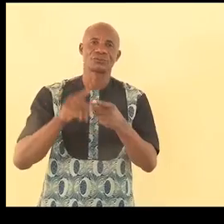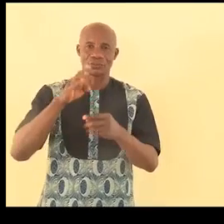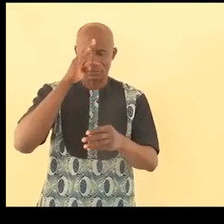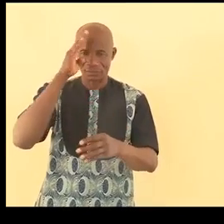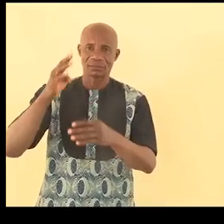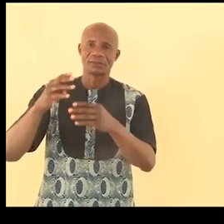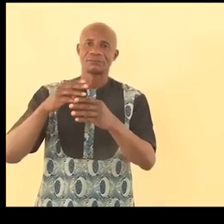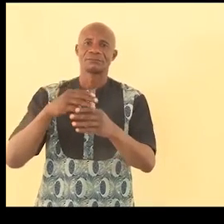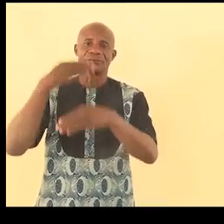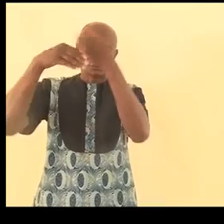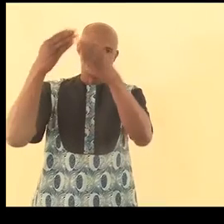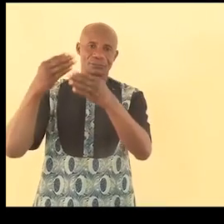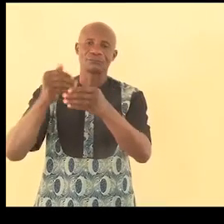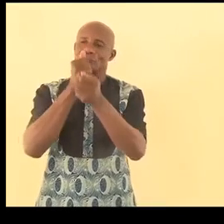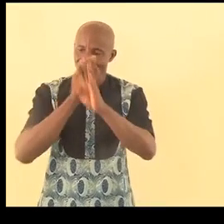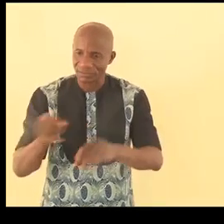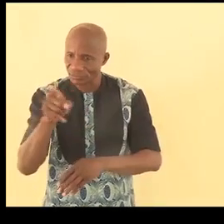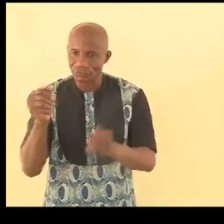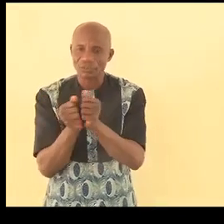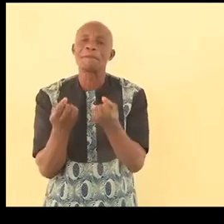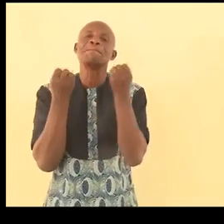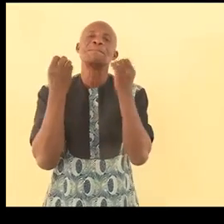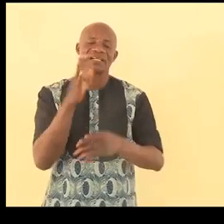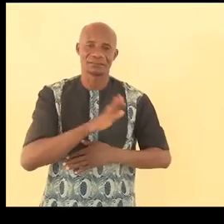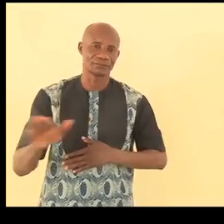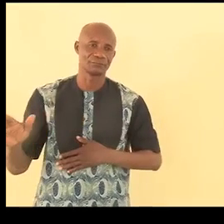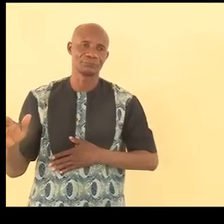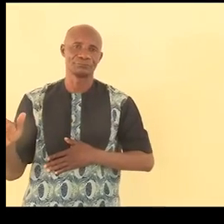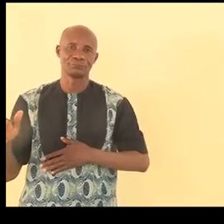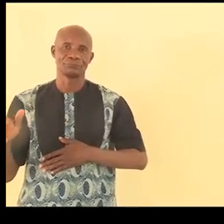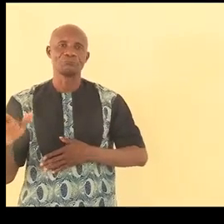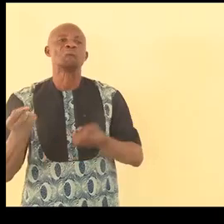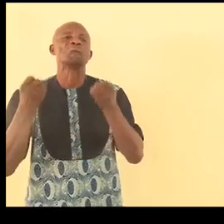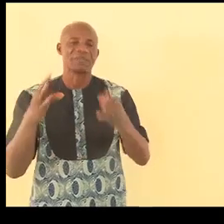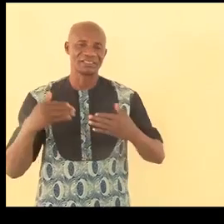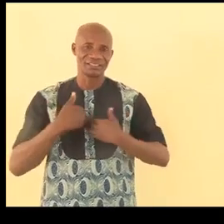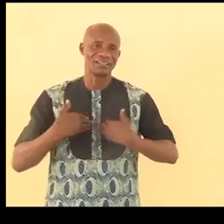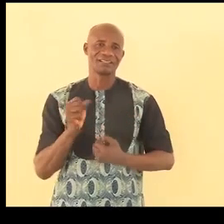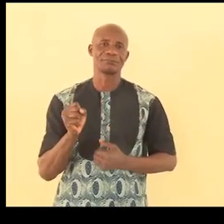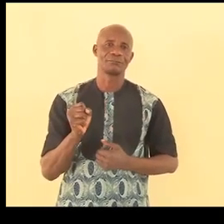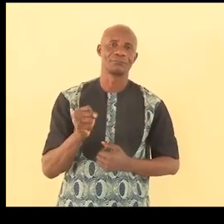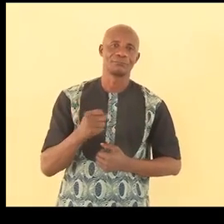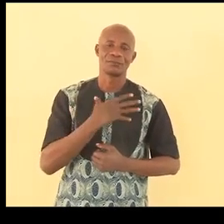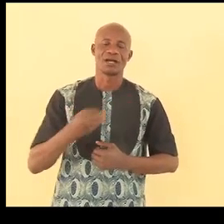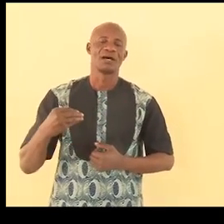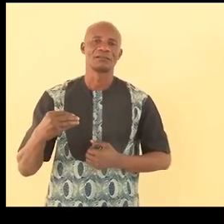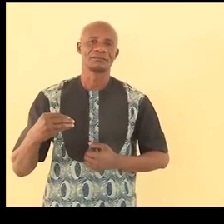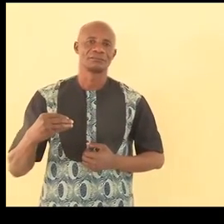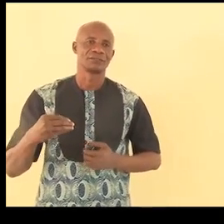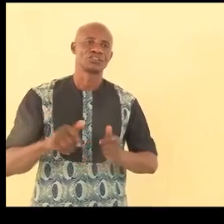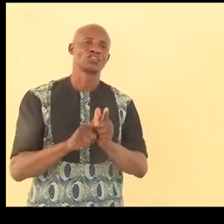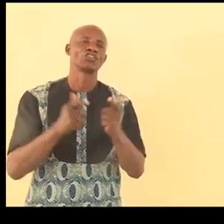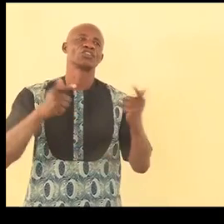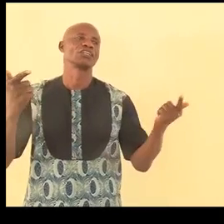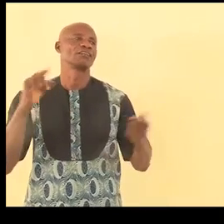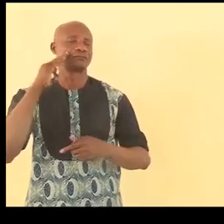you, blessing you with many children, numerous livestock, and